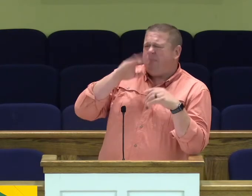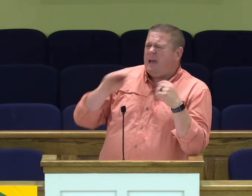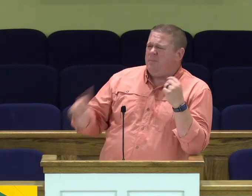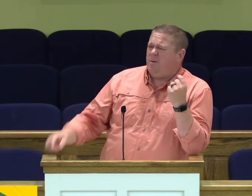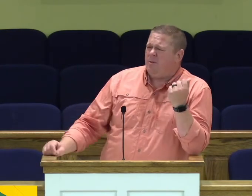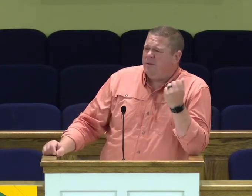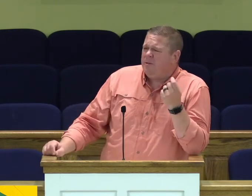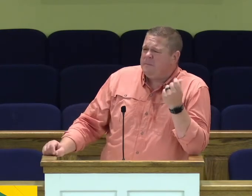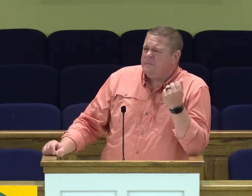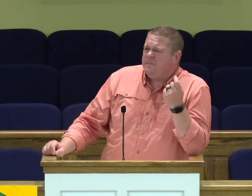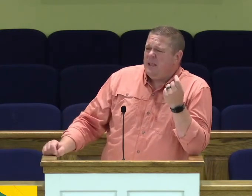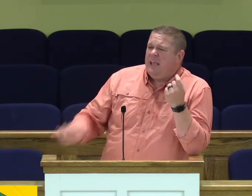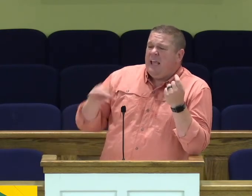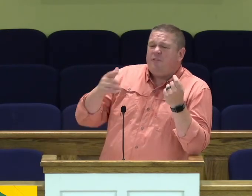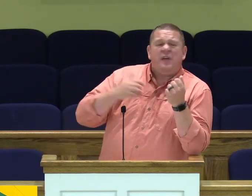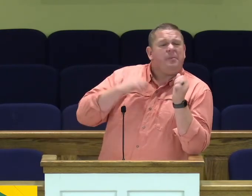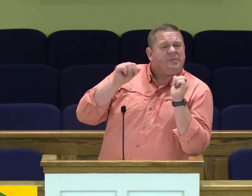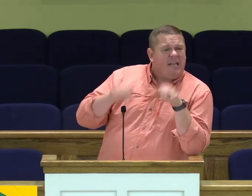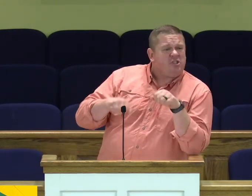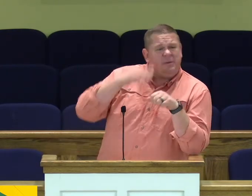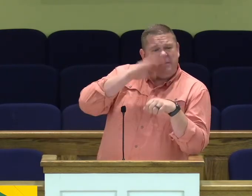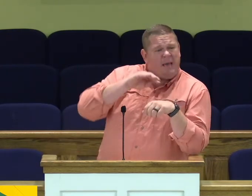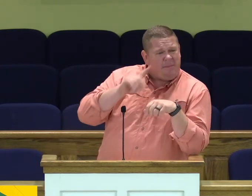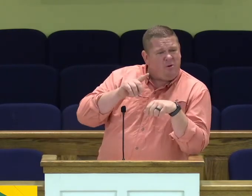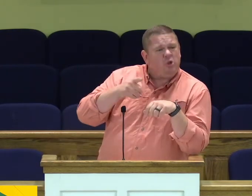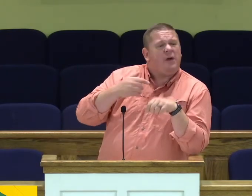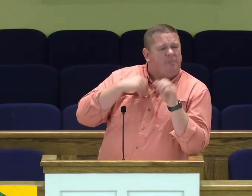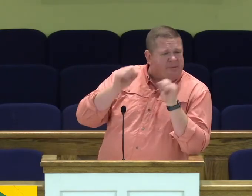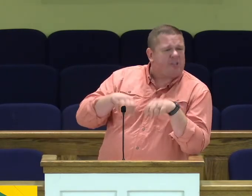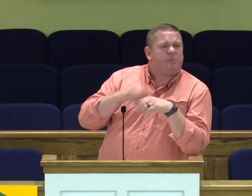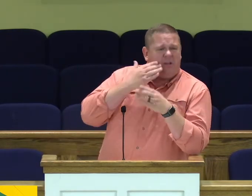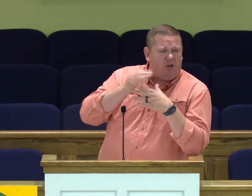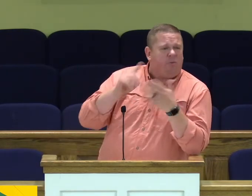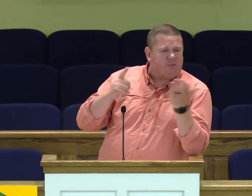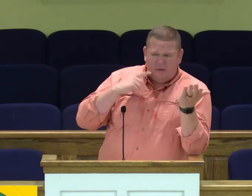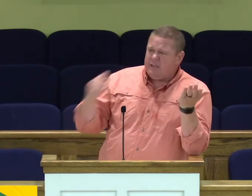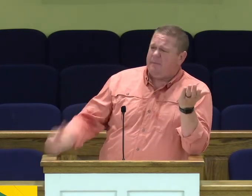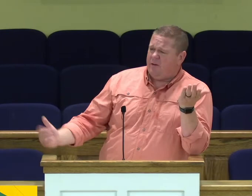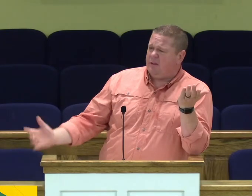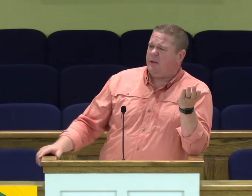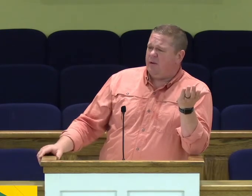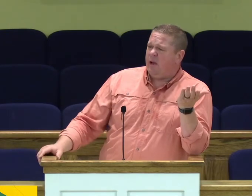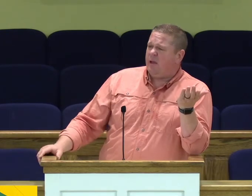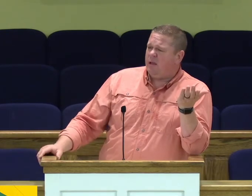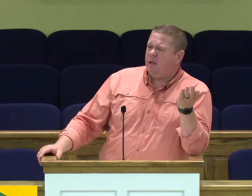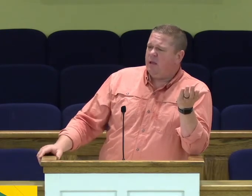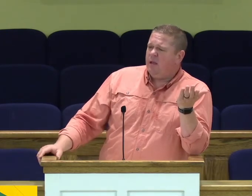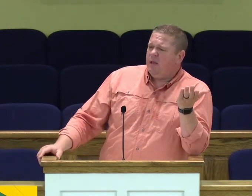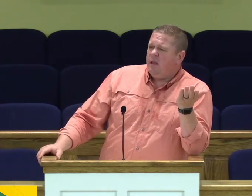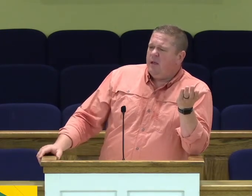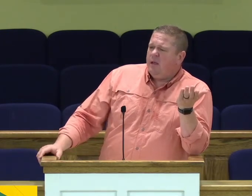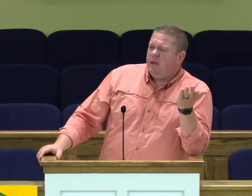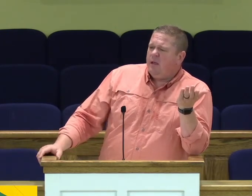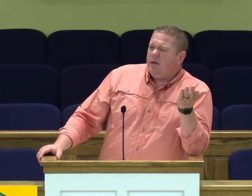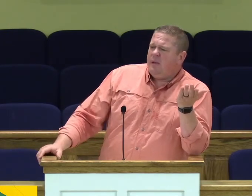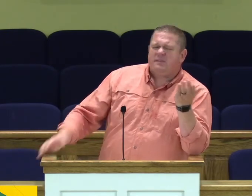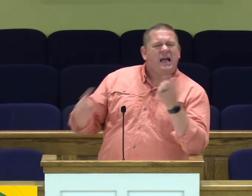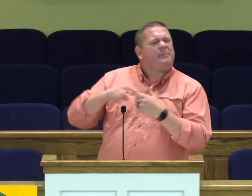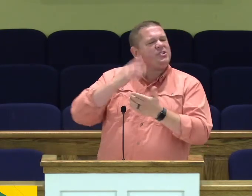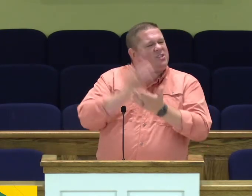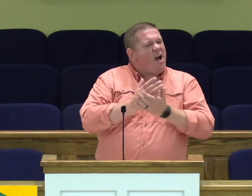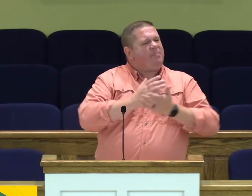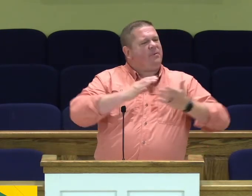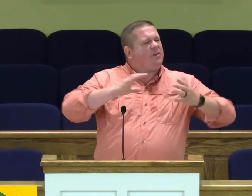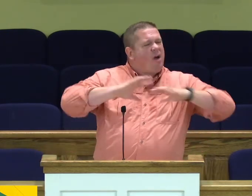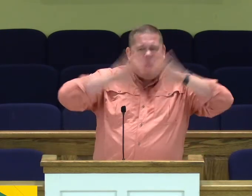out of the bad mood. If you have the potential to be in a bad mood, you have the potential to be in a good mood. Somebody say amen right there, right? I mean, it's